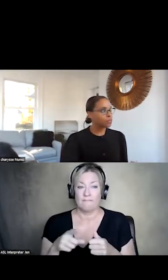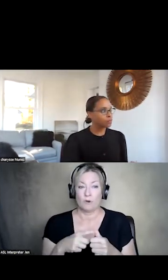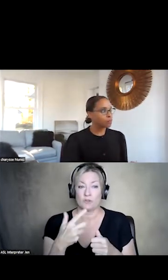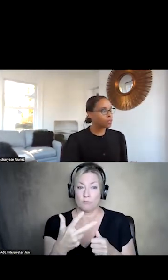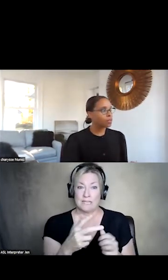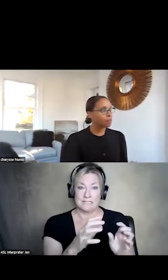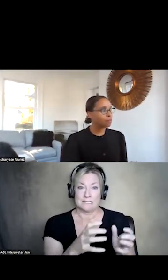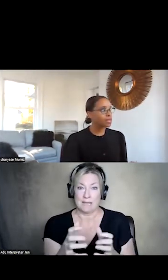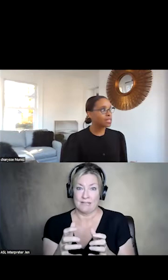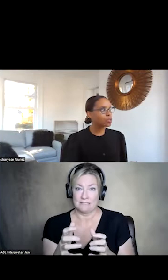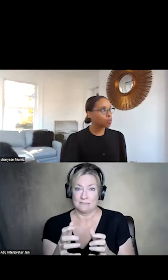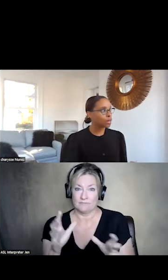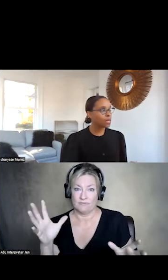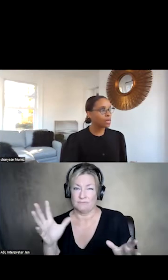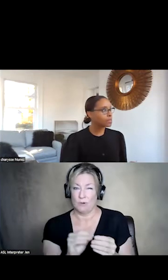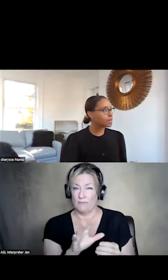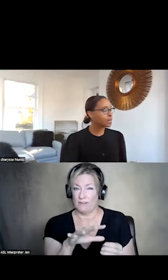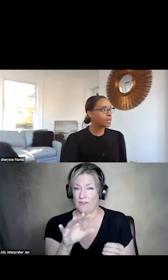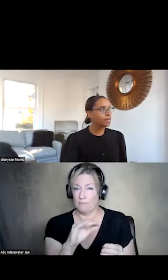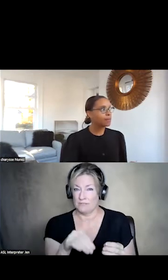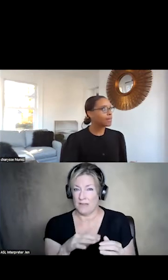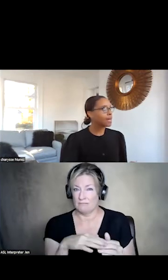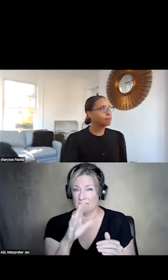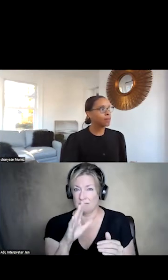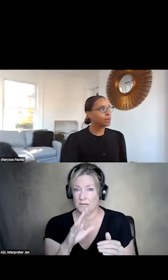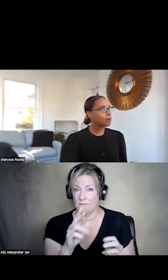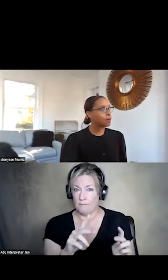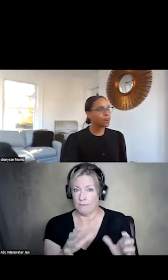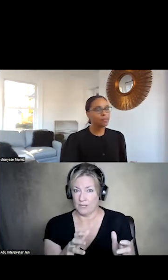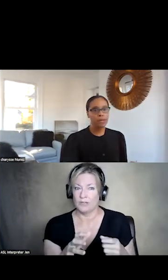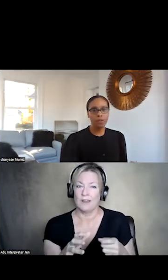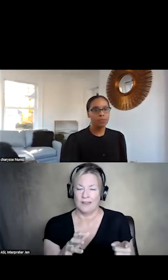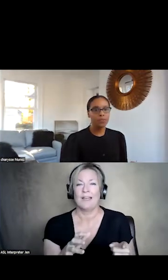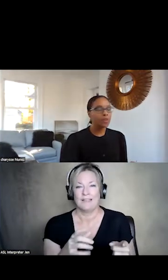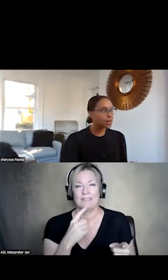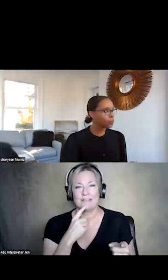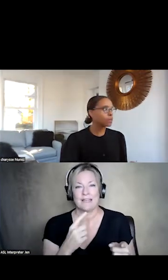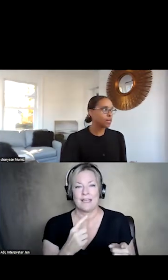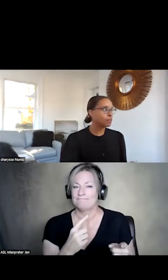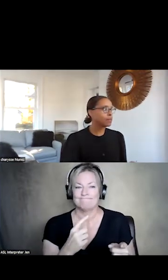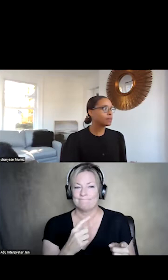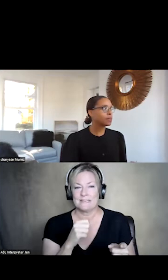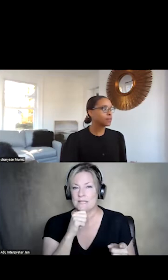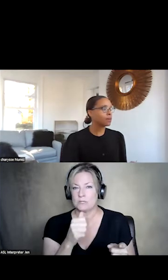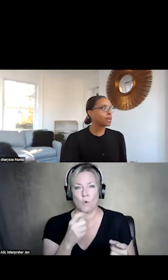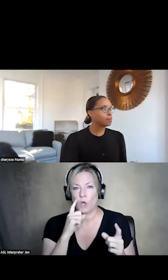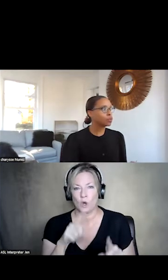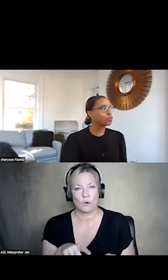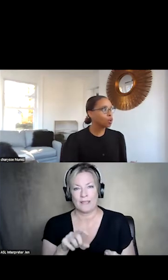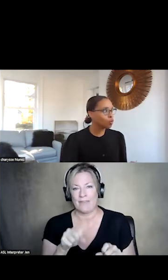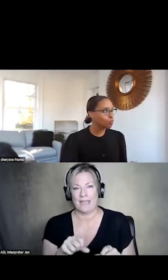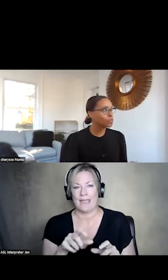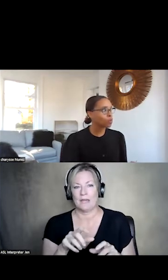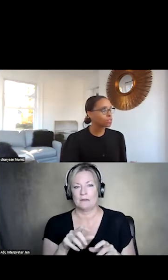that's 55% of the population, are more inclined to say they have they're not in agreement that they are able